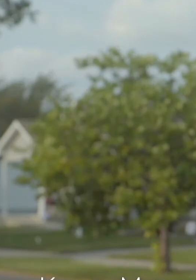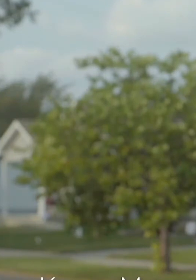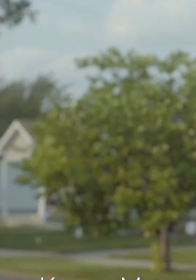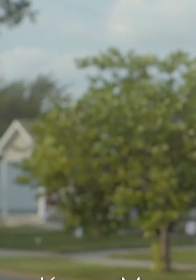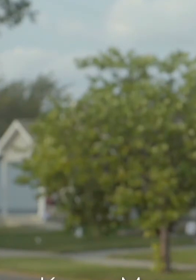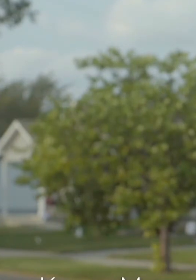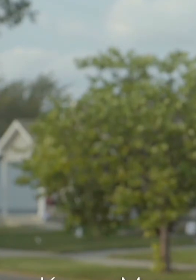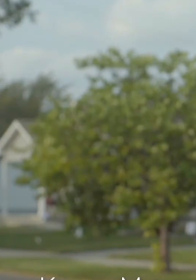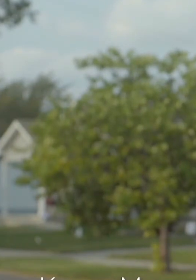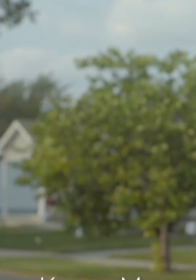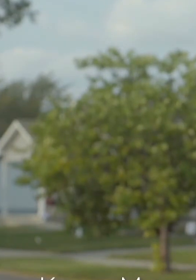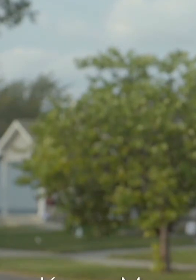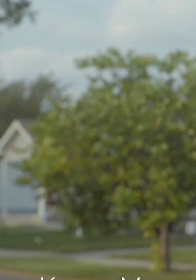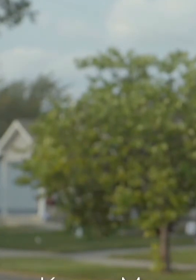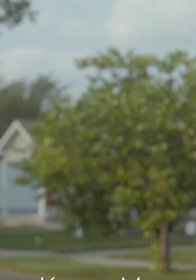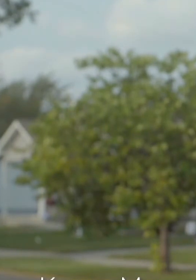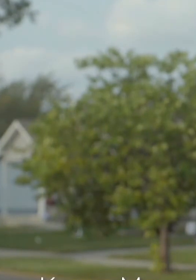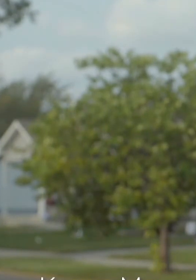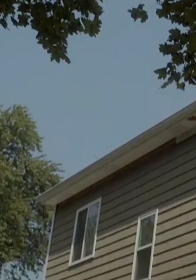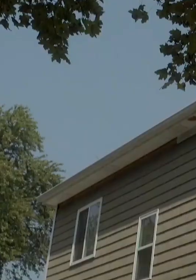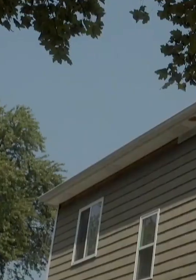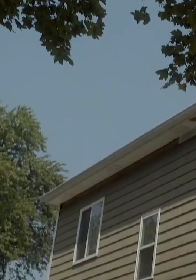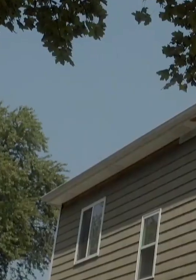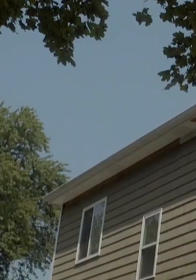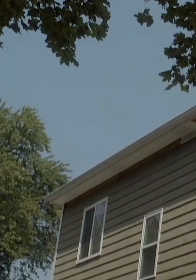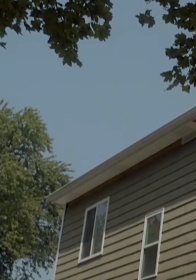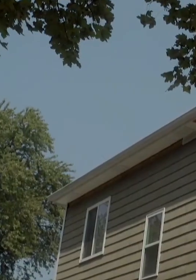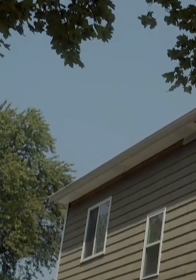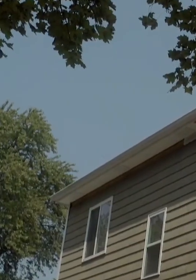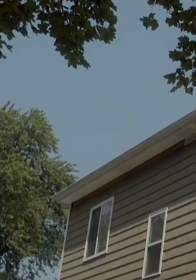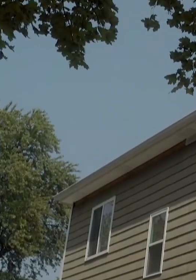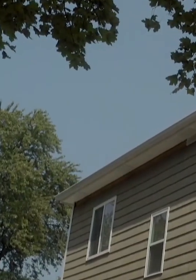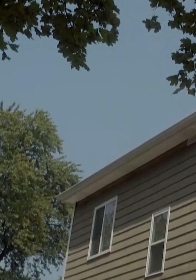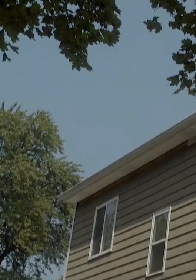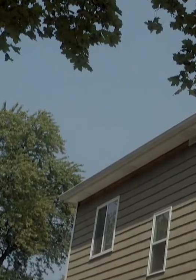a community-based environment.